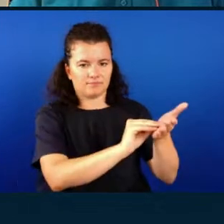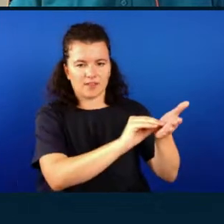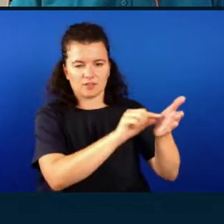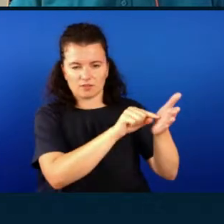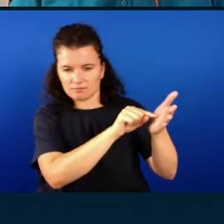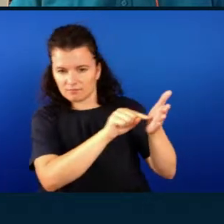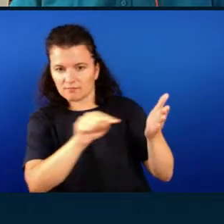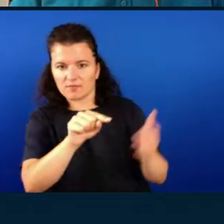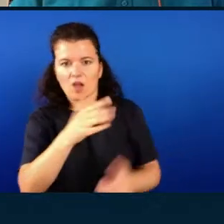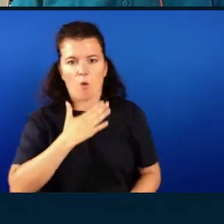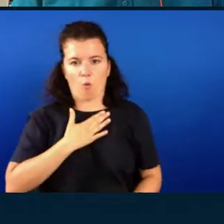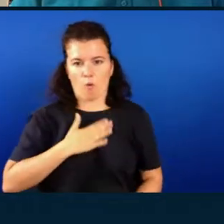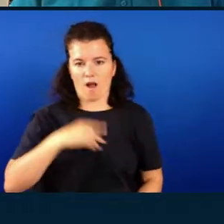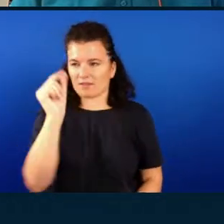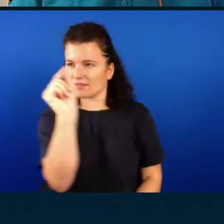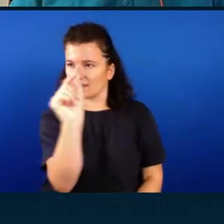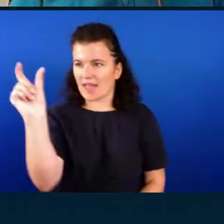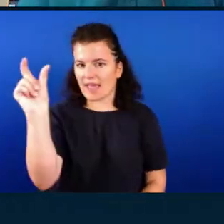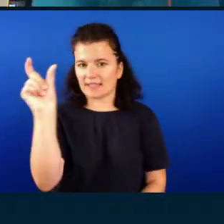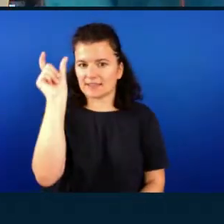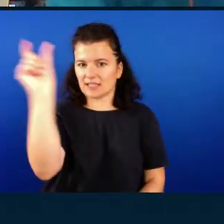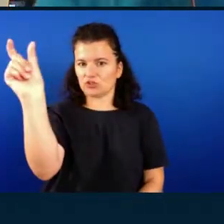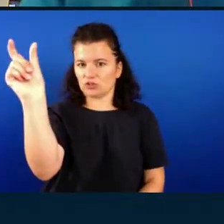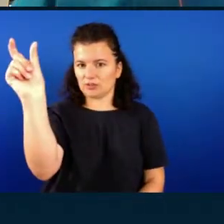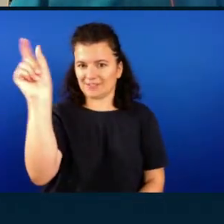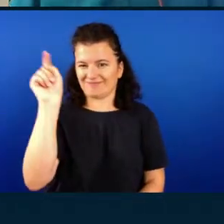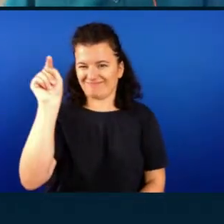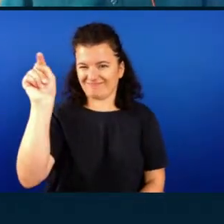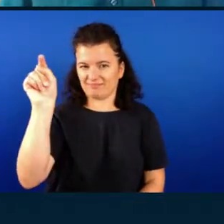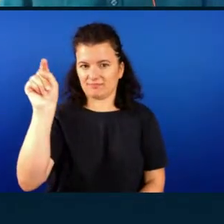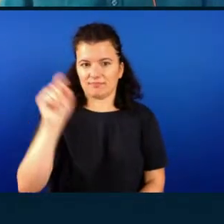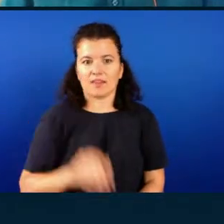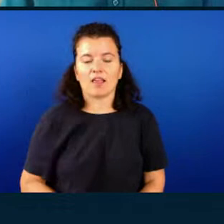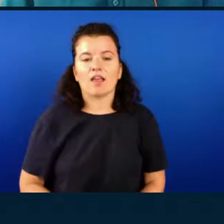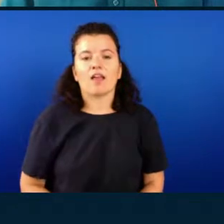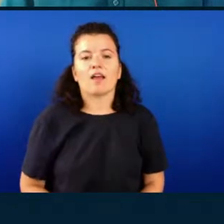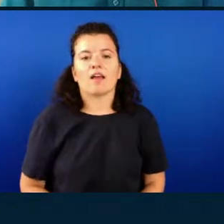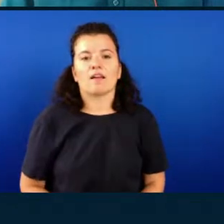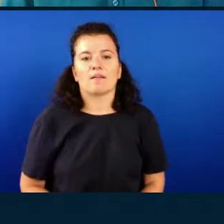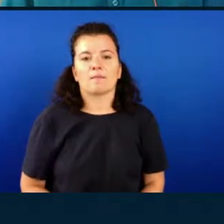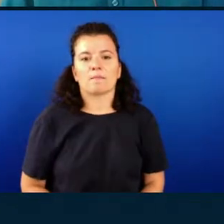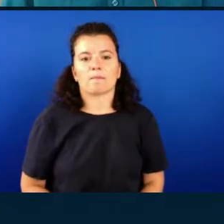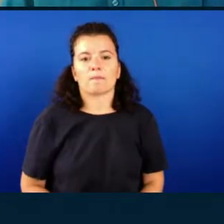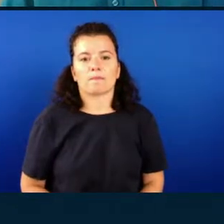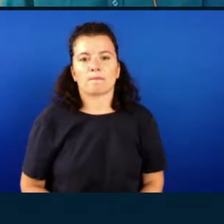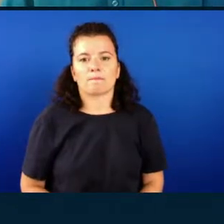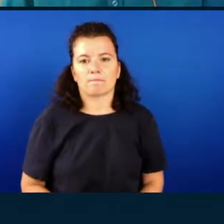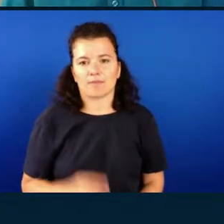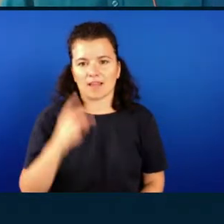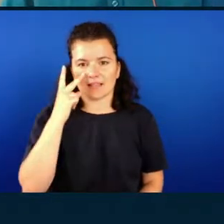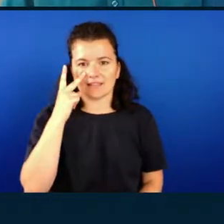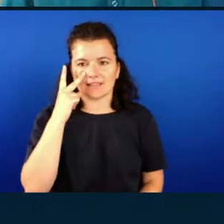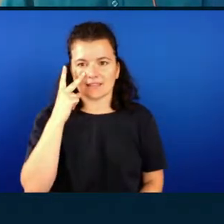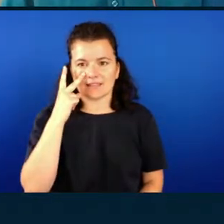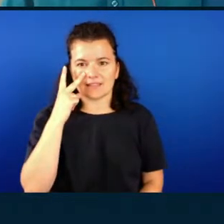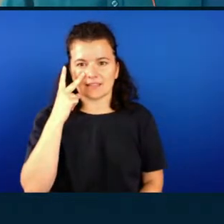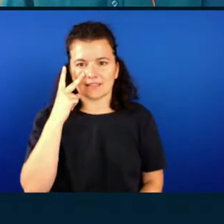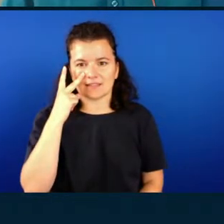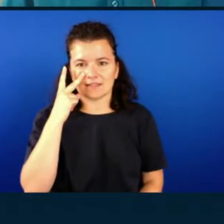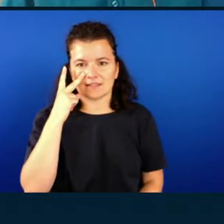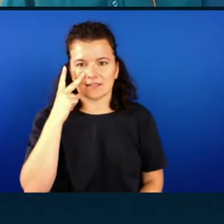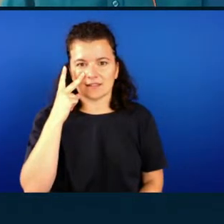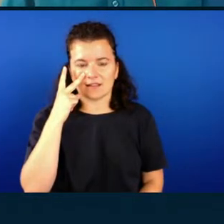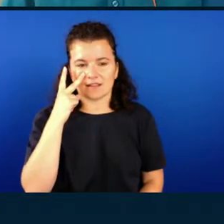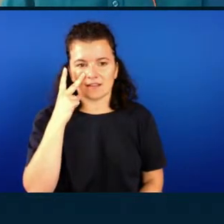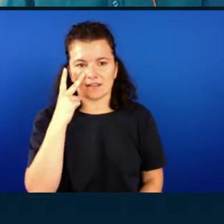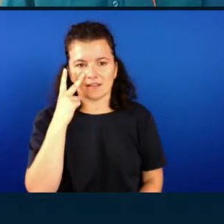this extensions Zipkin. And so what I'm doing with this, you'll see this is in the